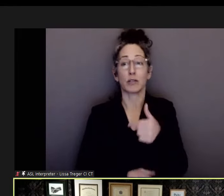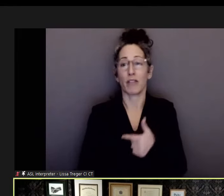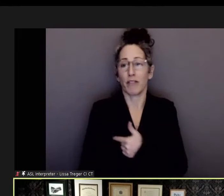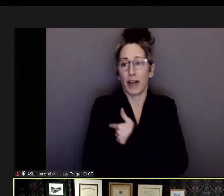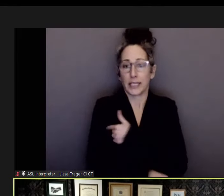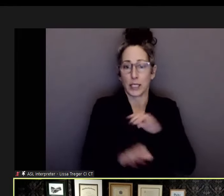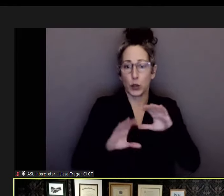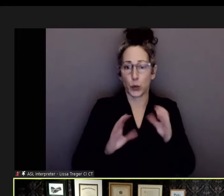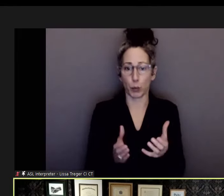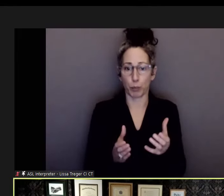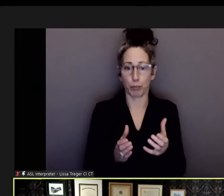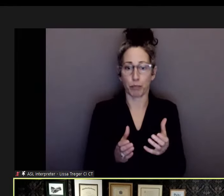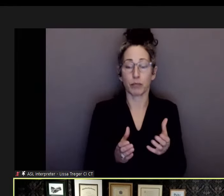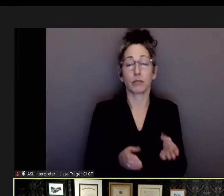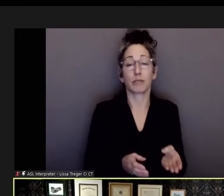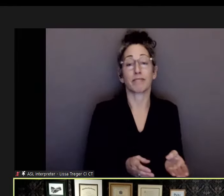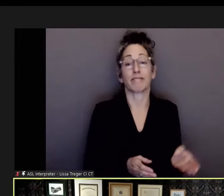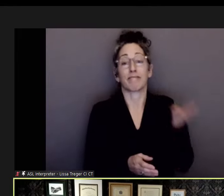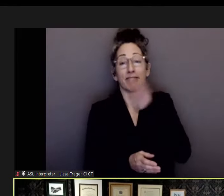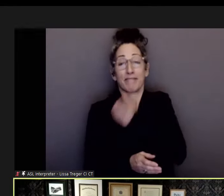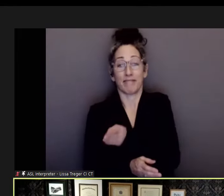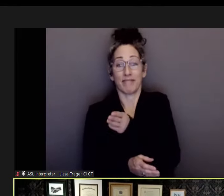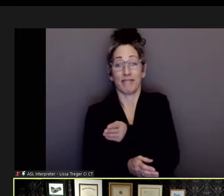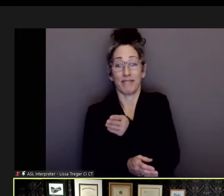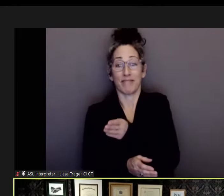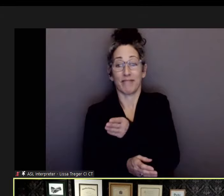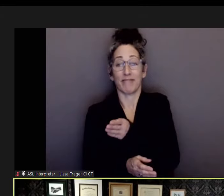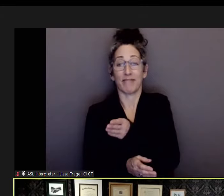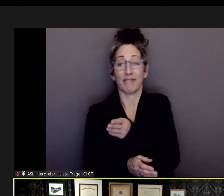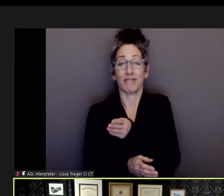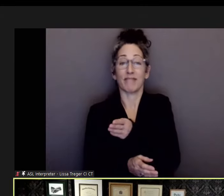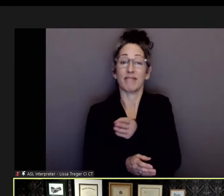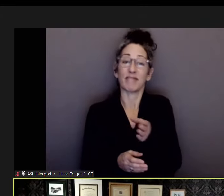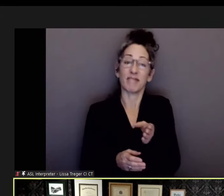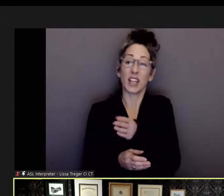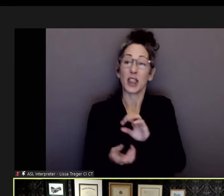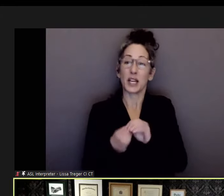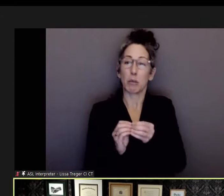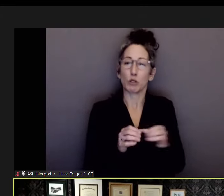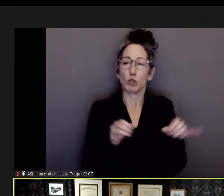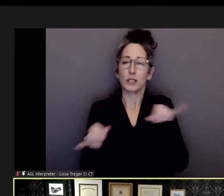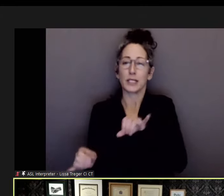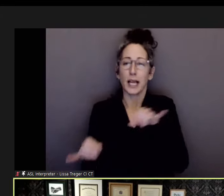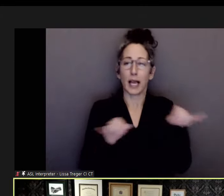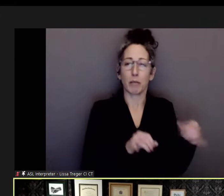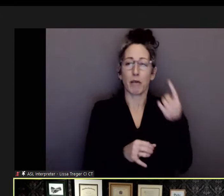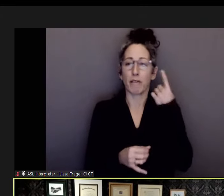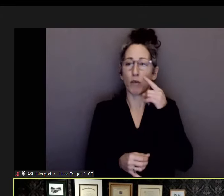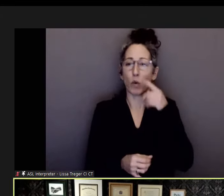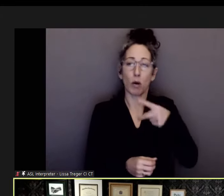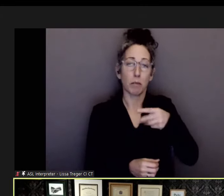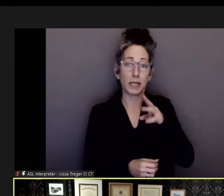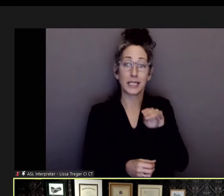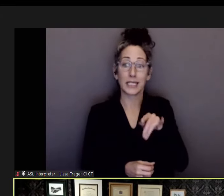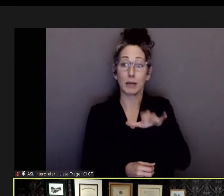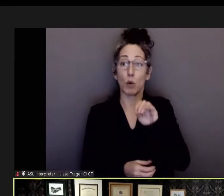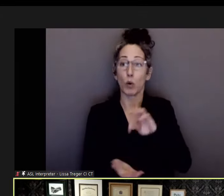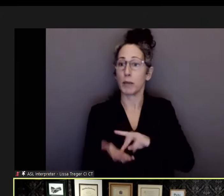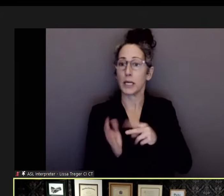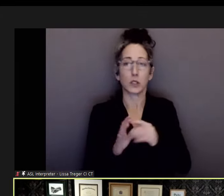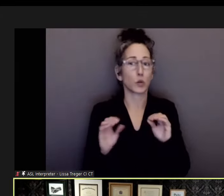the people in the placebo group. And as you can see, the numbers were roughly equal because these were randomized